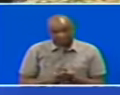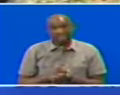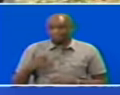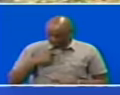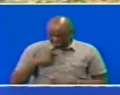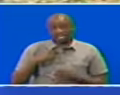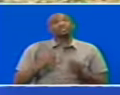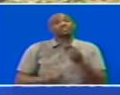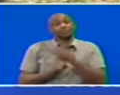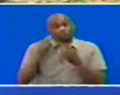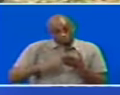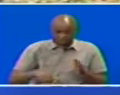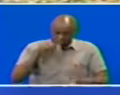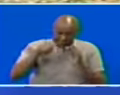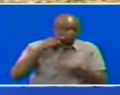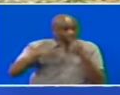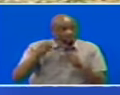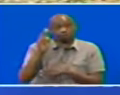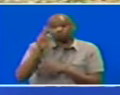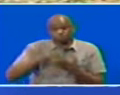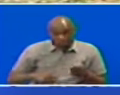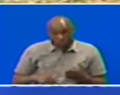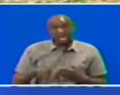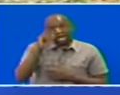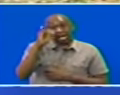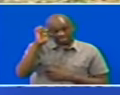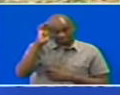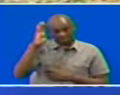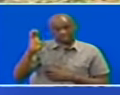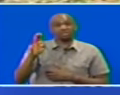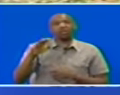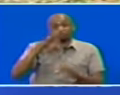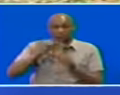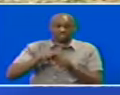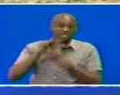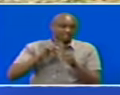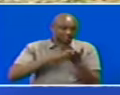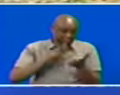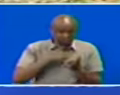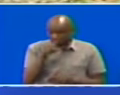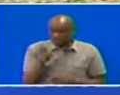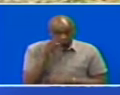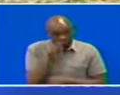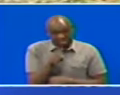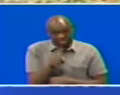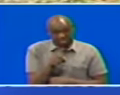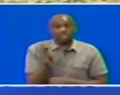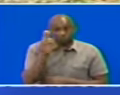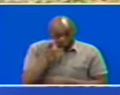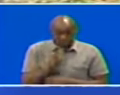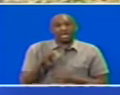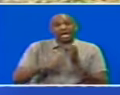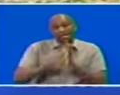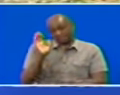the nomination process using the IEBC voter register. That we use the IEBC voter register, we use the identity